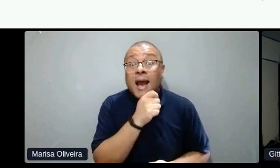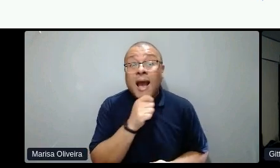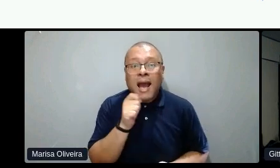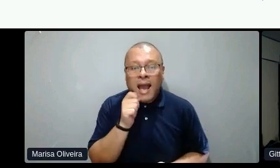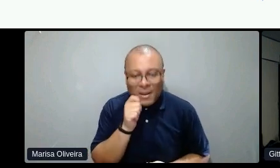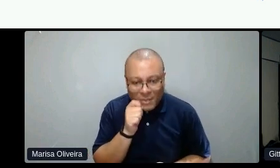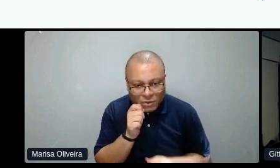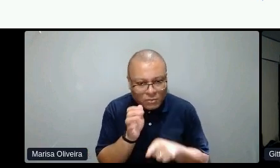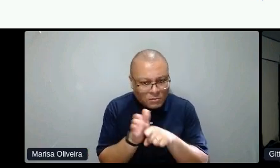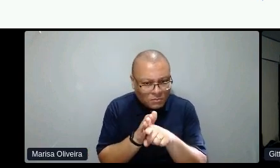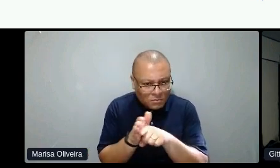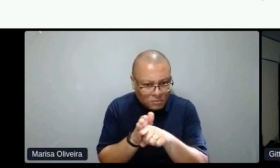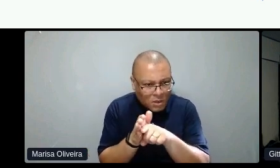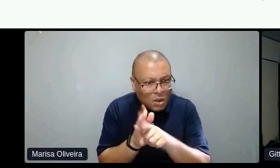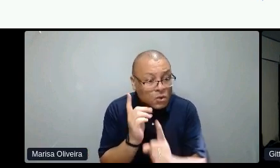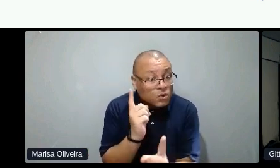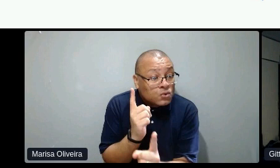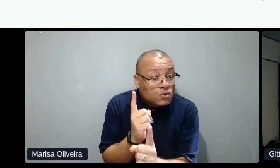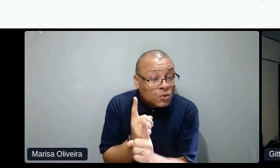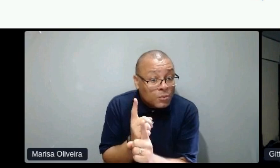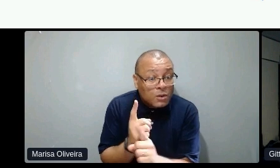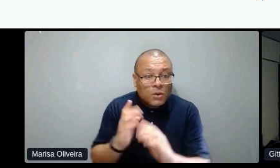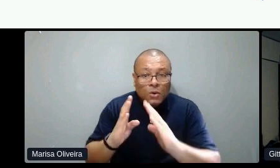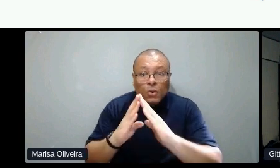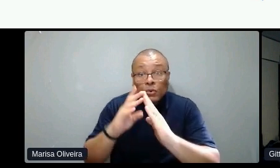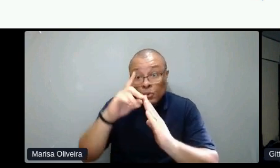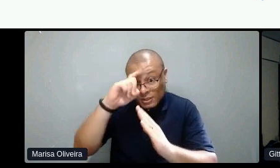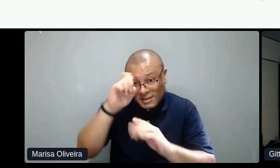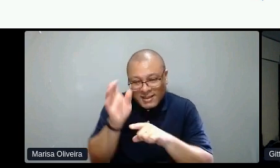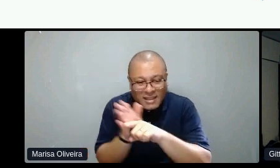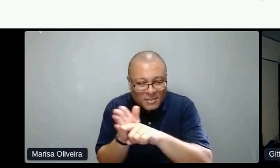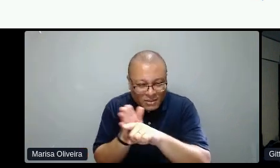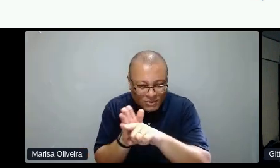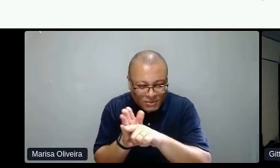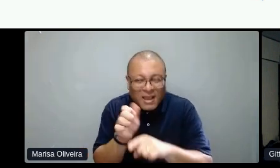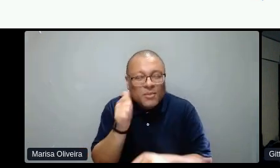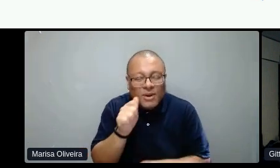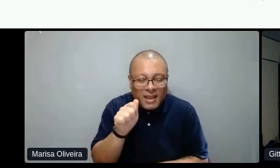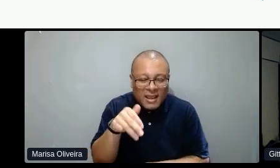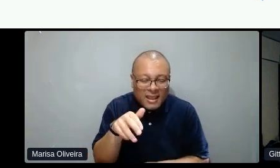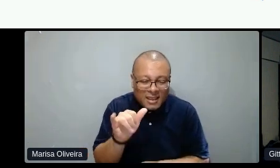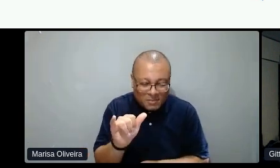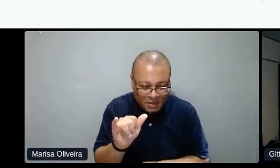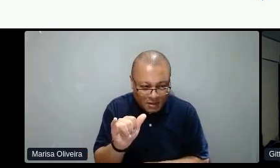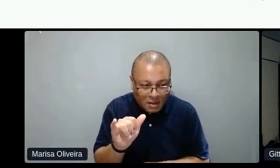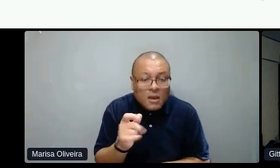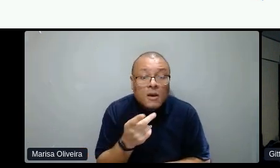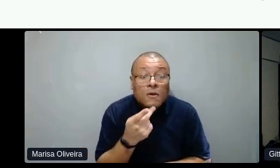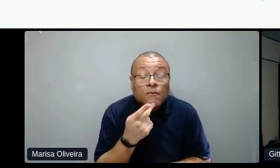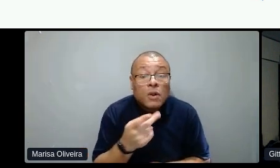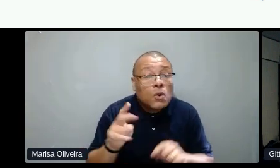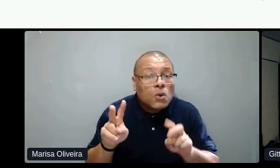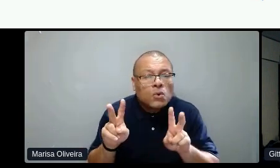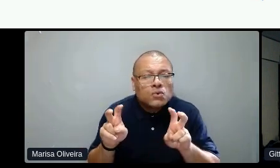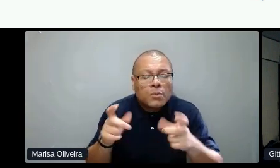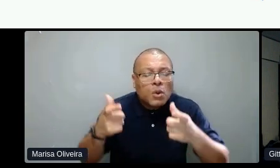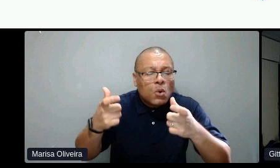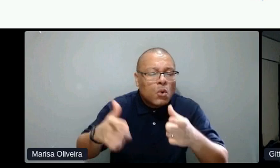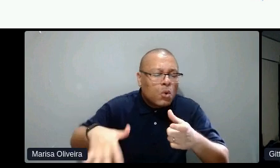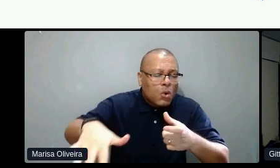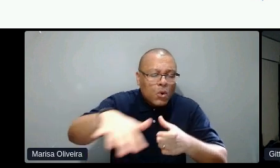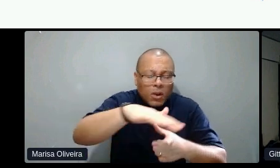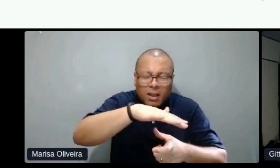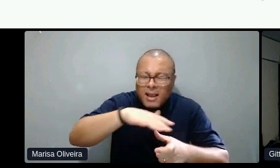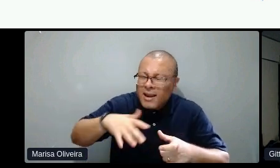looking into medical errors in a hospital. And her research showed that the part with the best working environment had the most